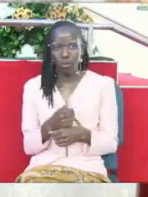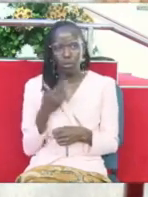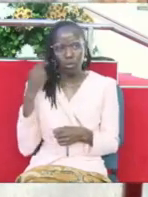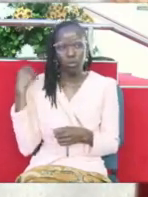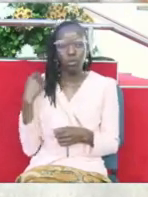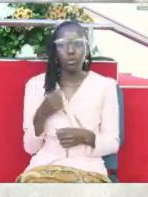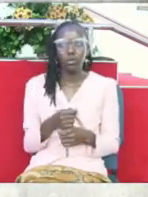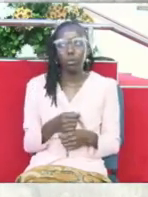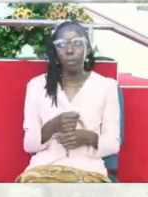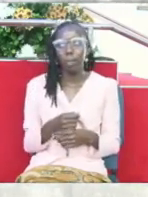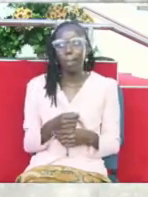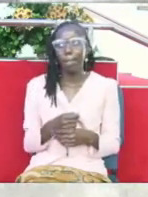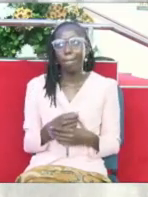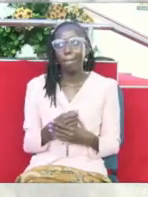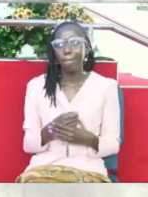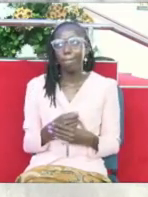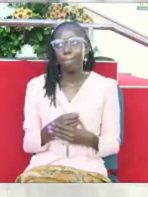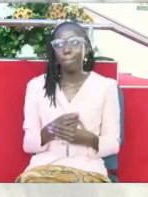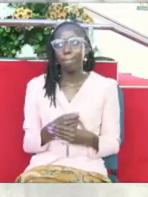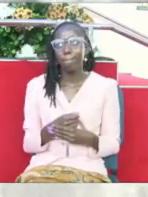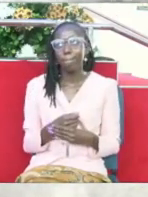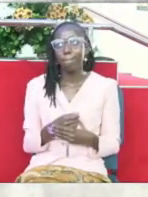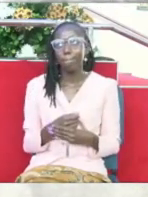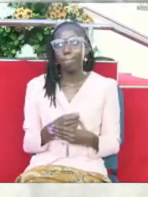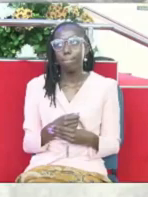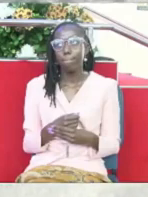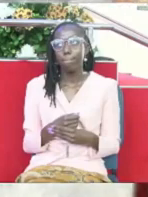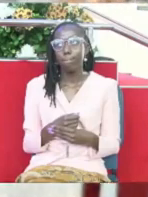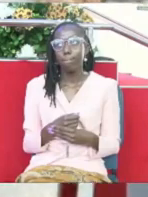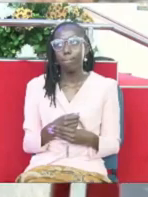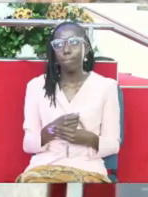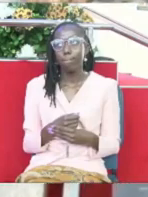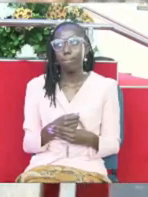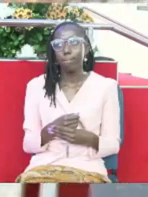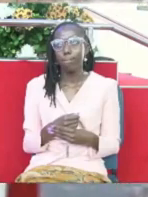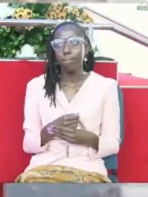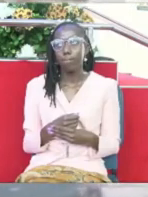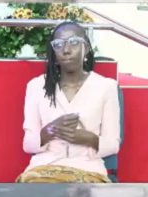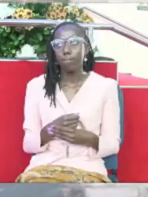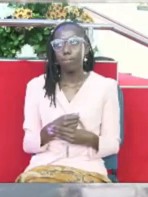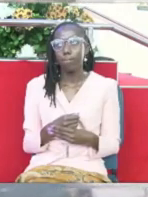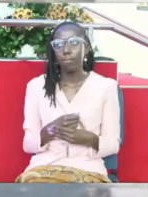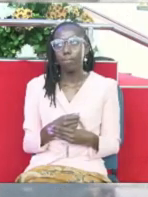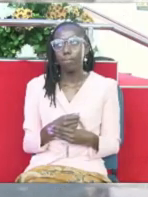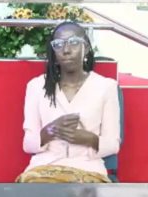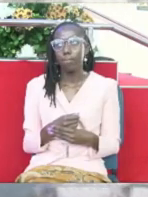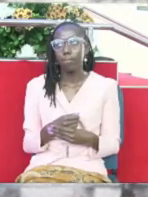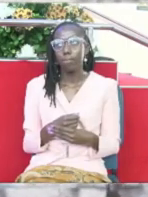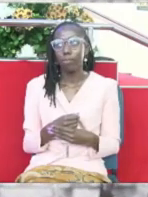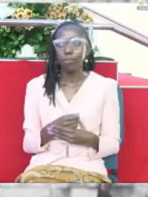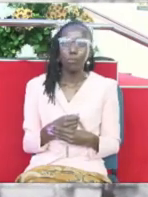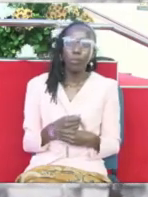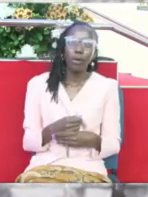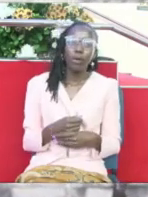hivyo basi akapelekwa. And the king looks at a small boy and wonders. Na mfalme akamwangalia yule mvulana mdogo. Won't this one be cleared by